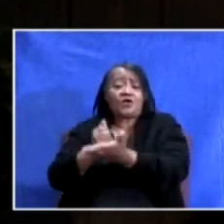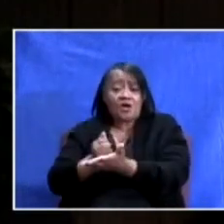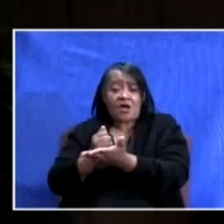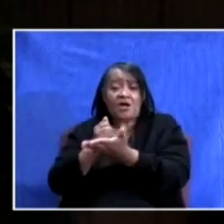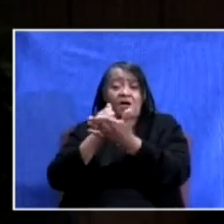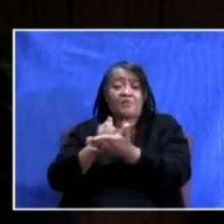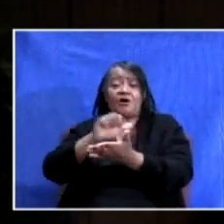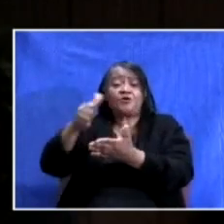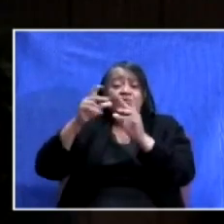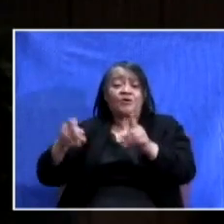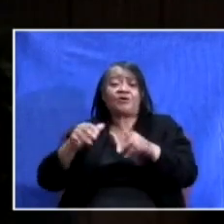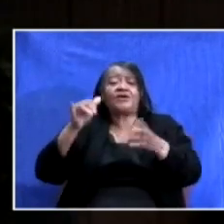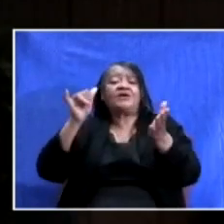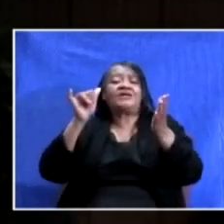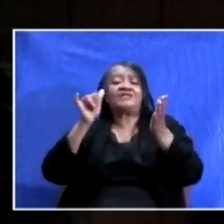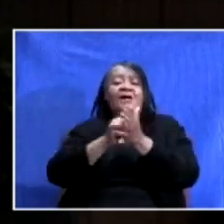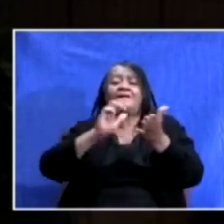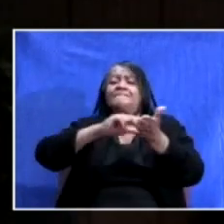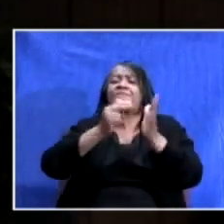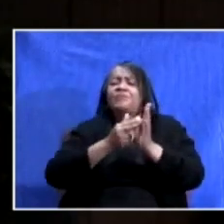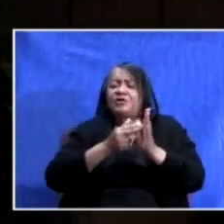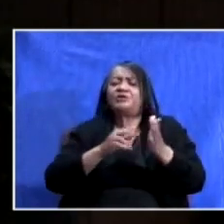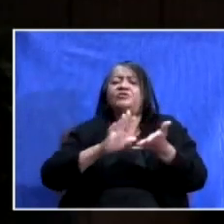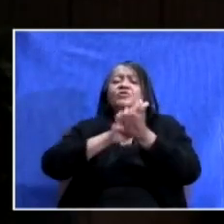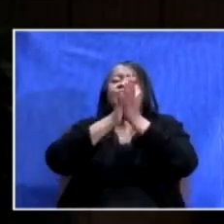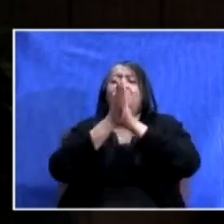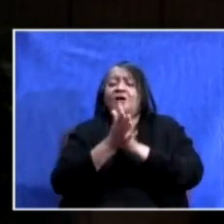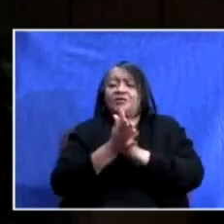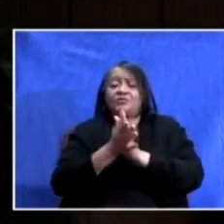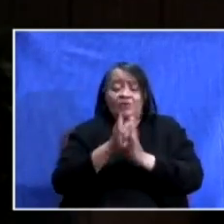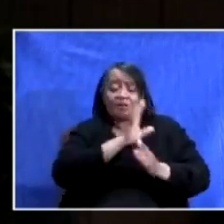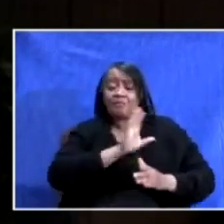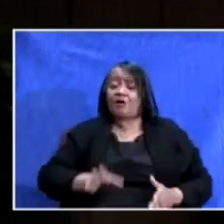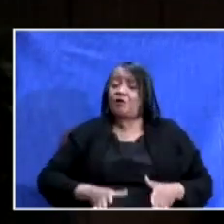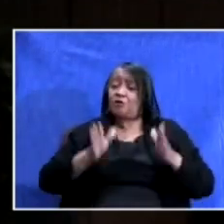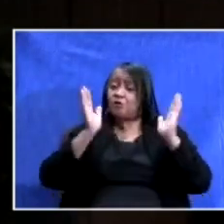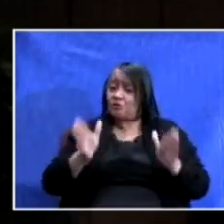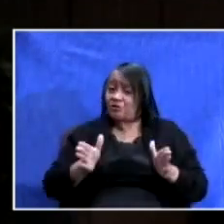epitome of what it means to be a Christian.